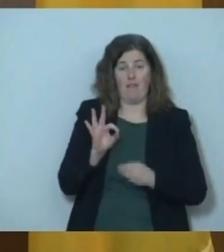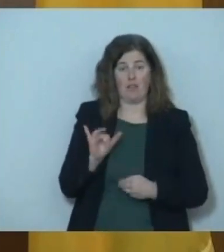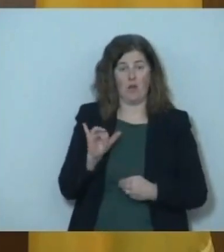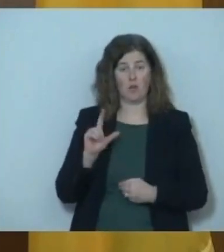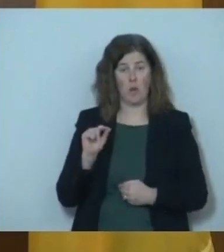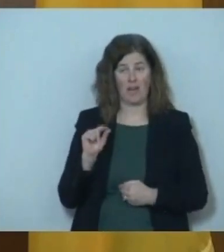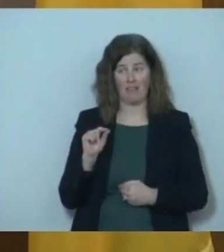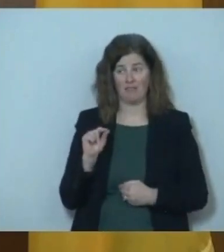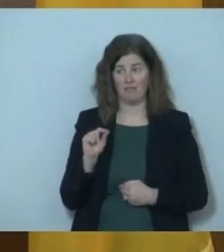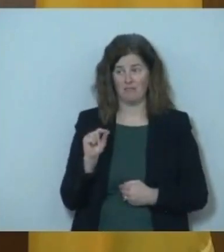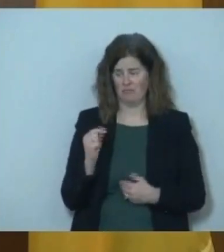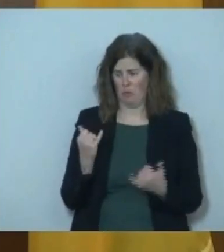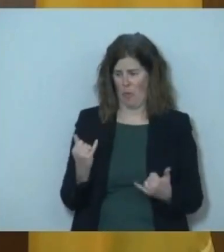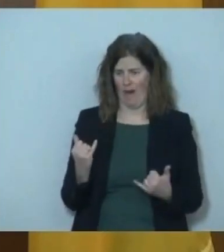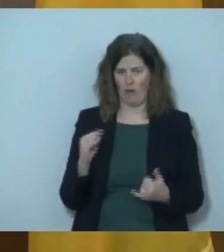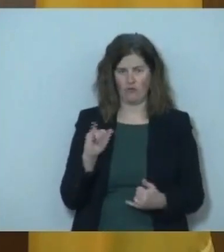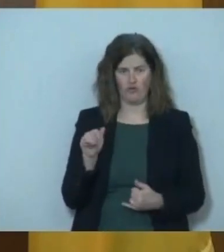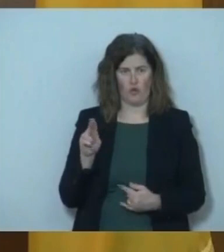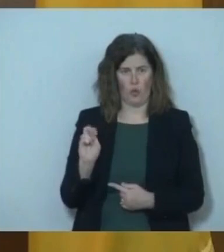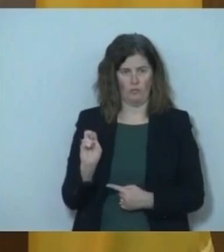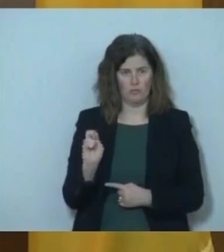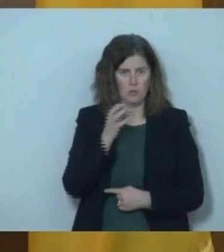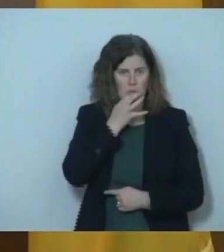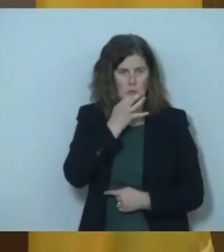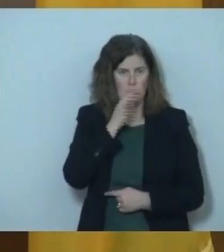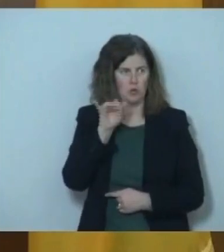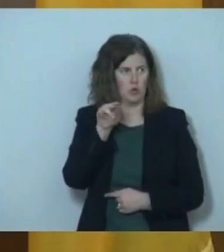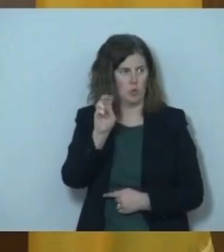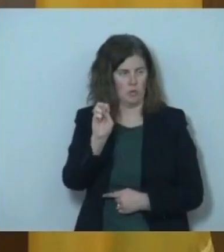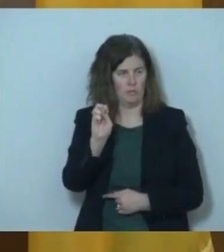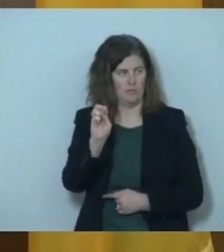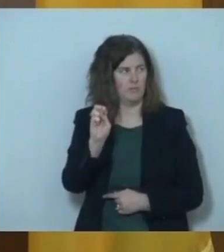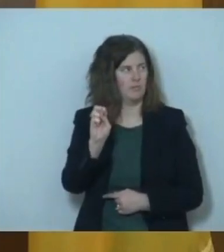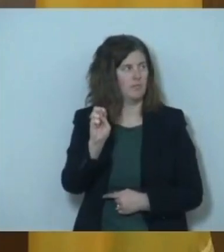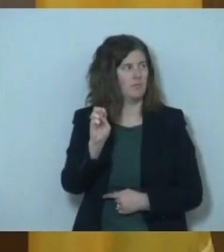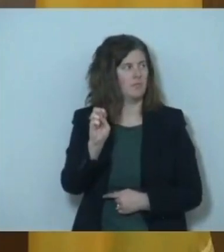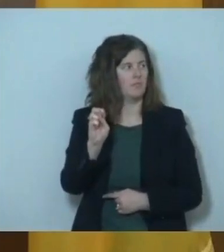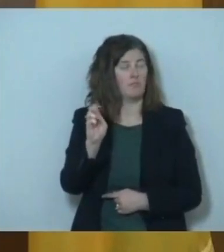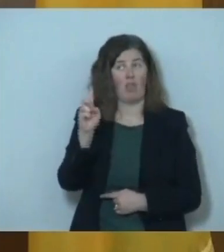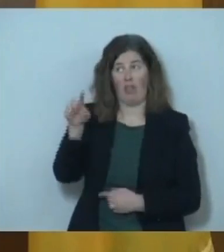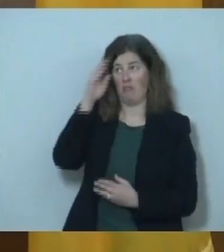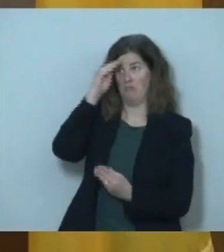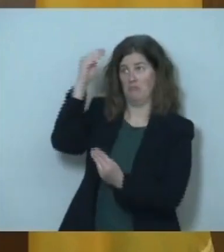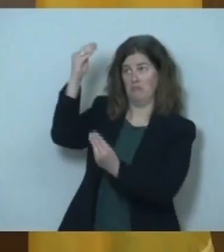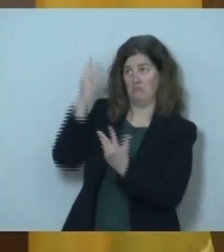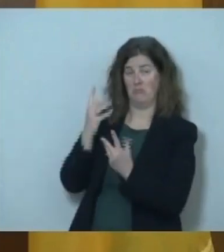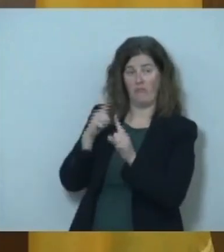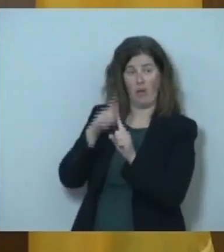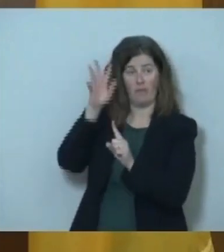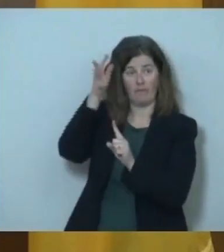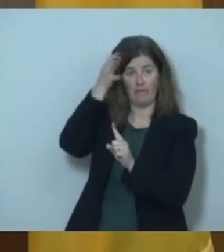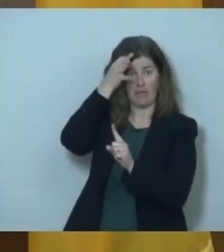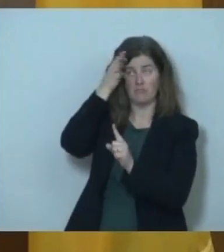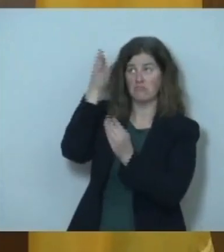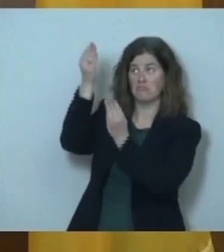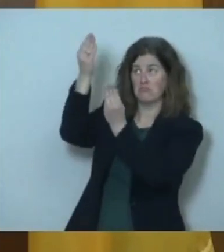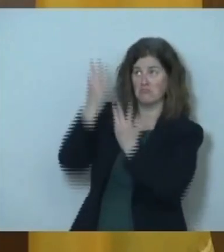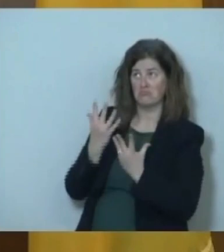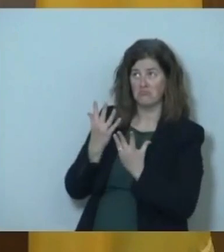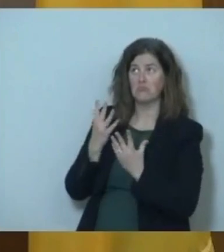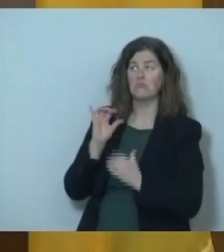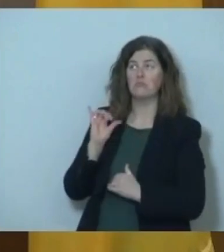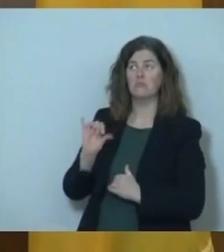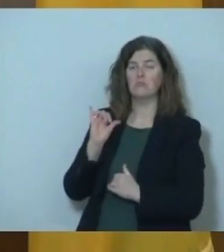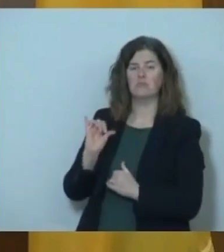is right now in June, we've gotten information from the federal government